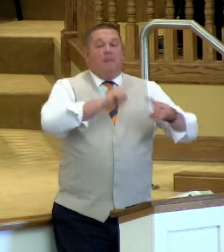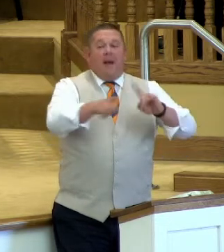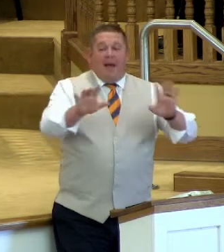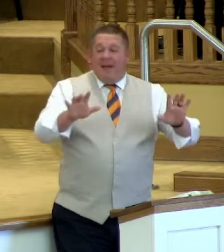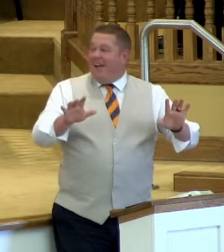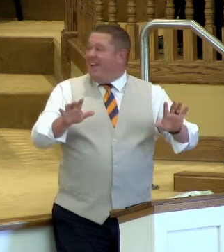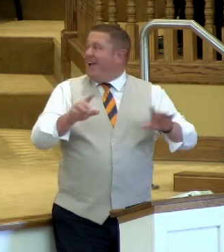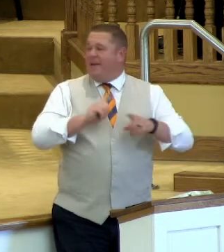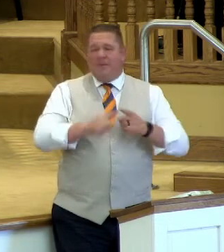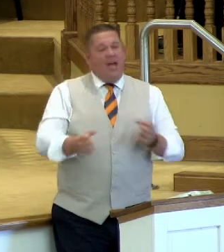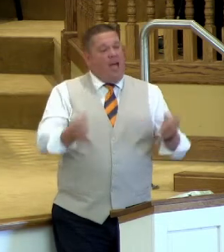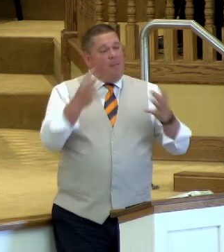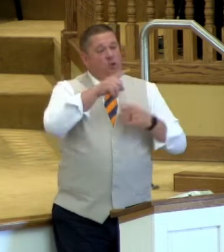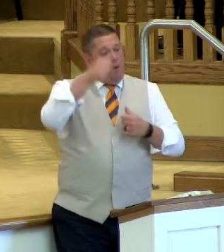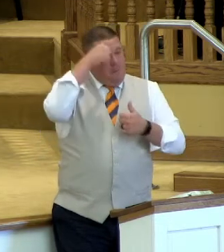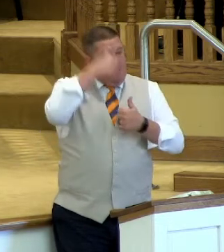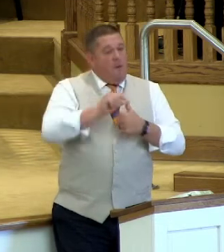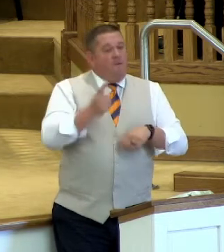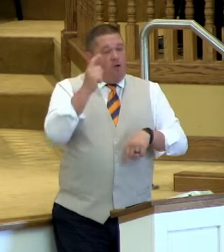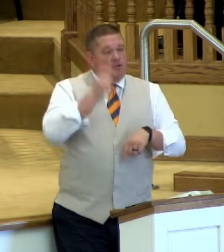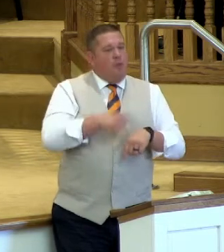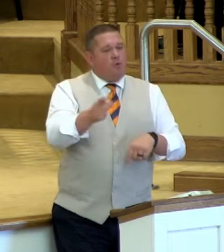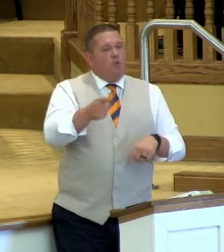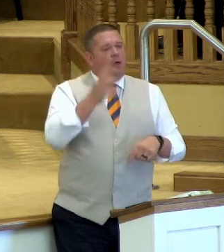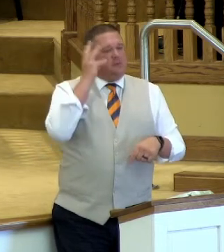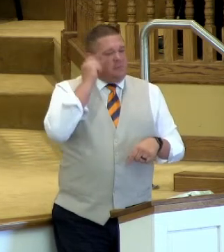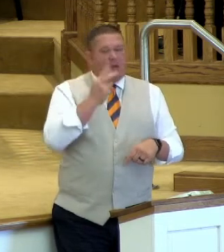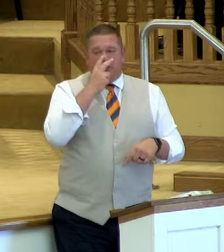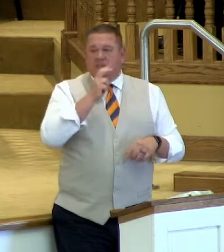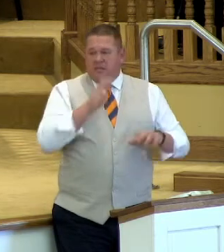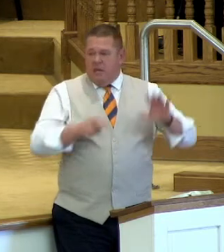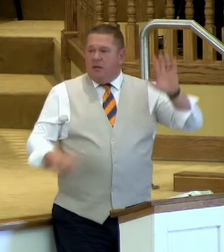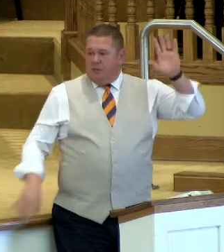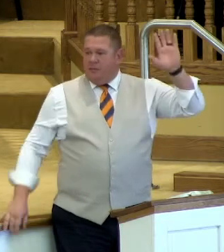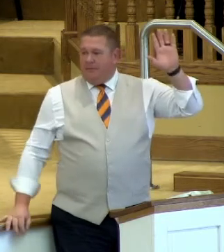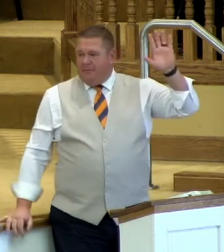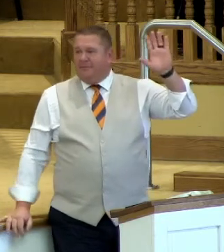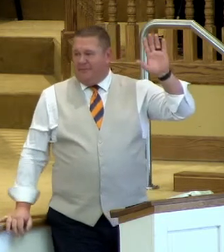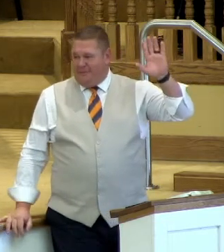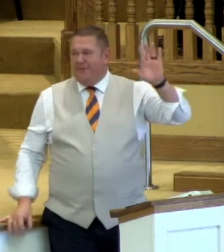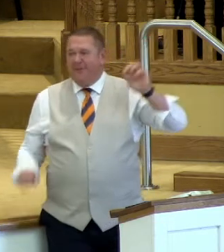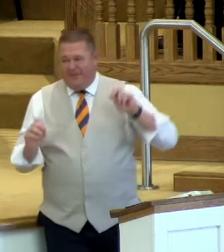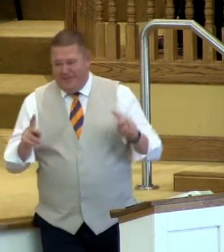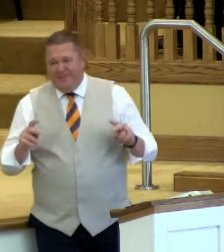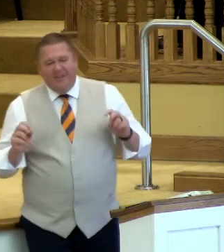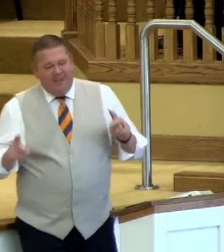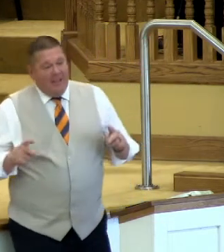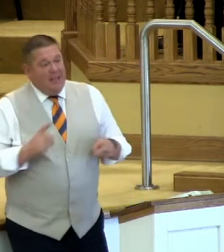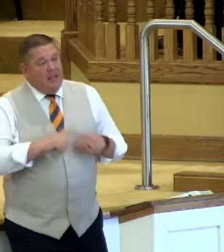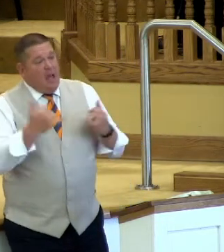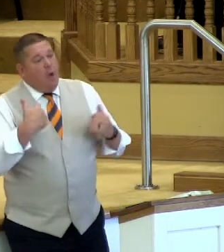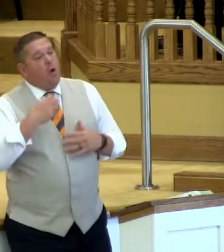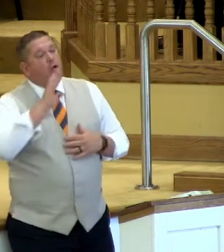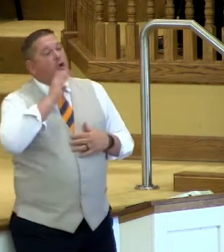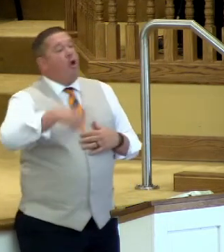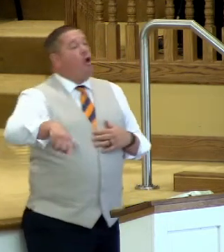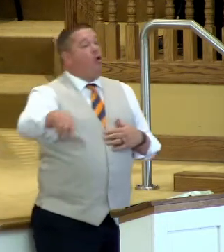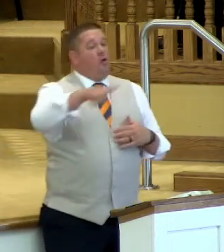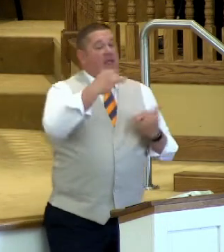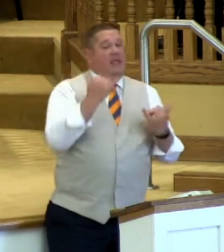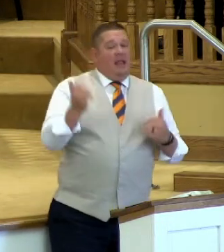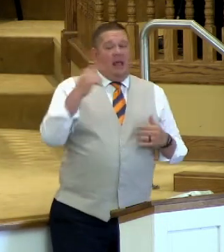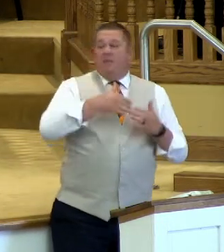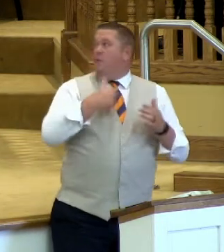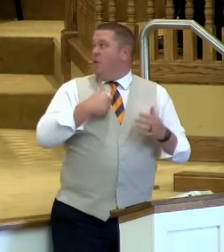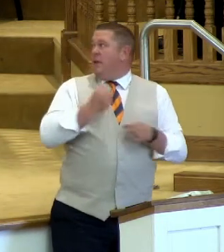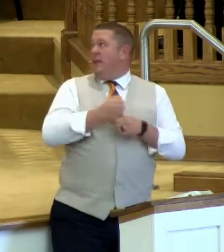But how many of you can remember the first time that you ever experienced a snake? If that were you, just raise your hand. Okay. But I want to be talking today,